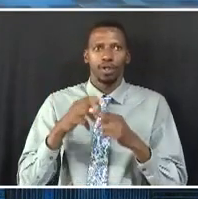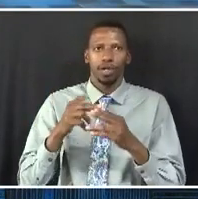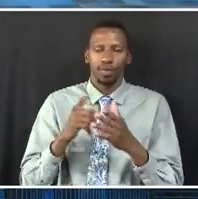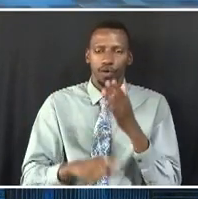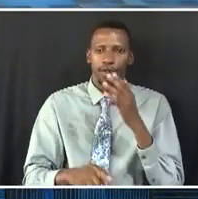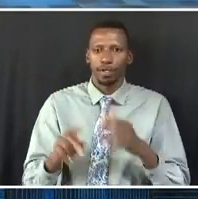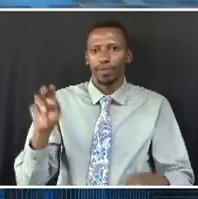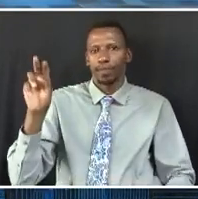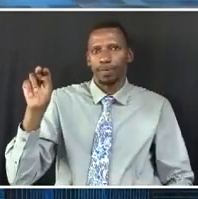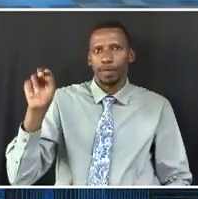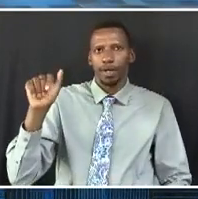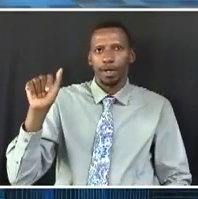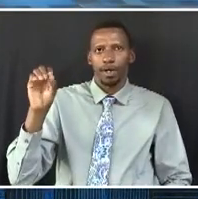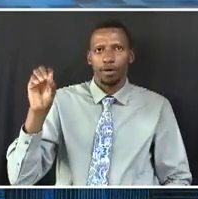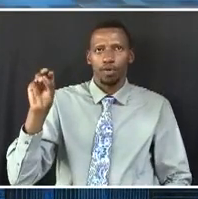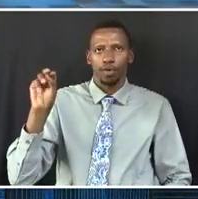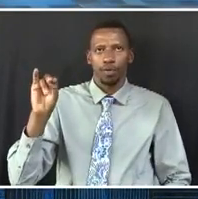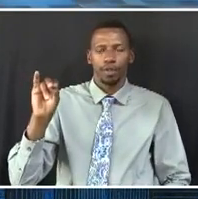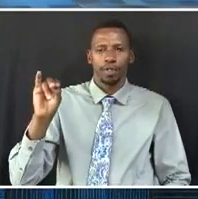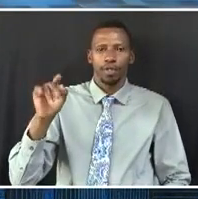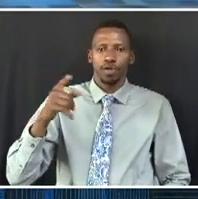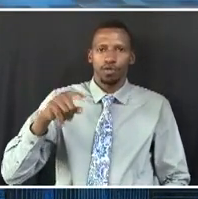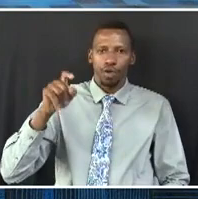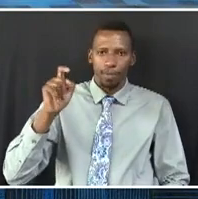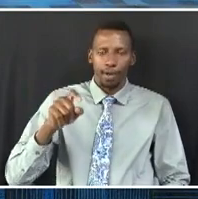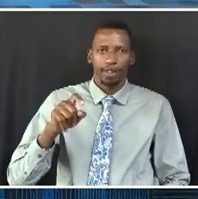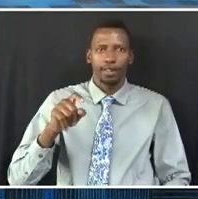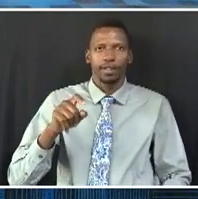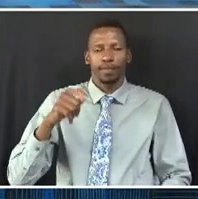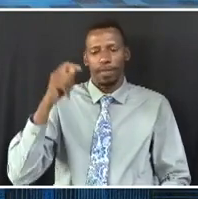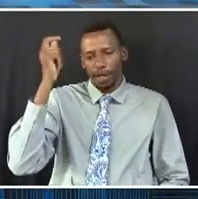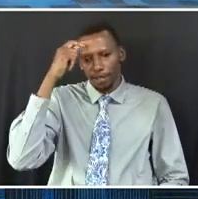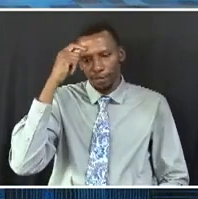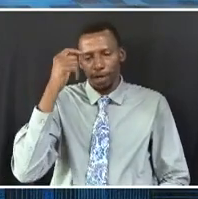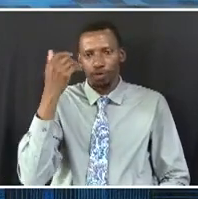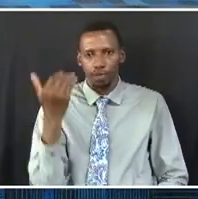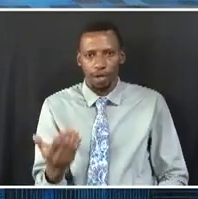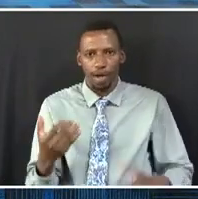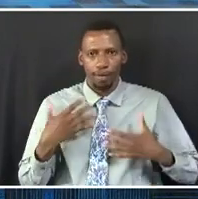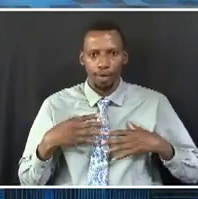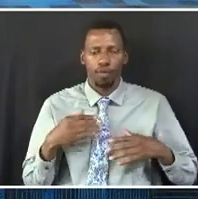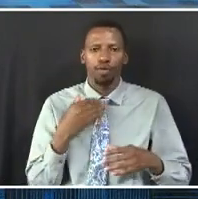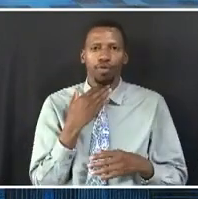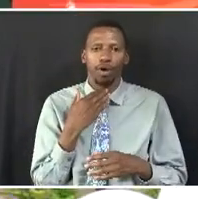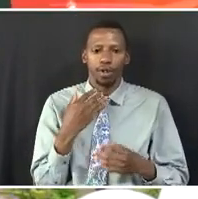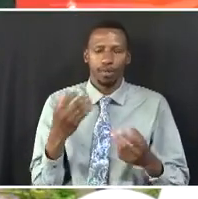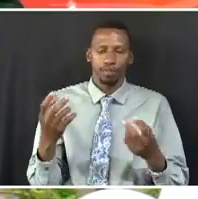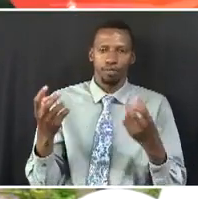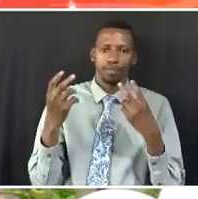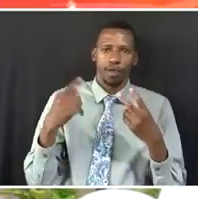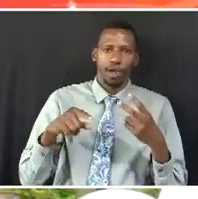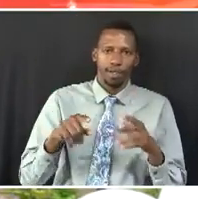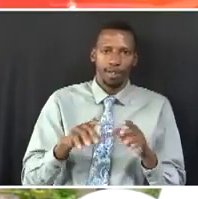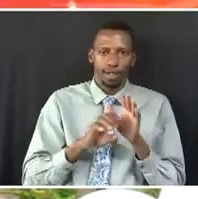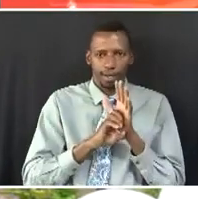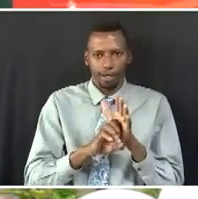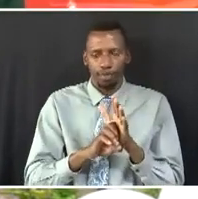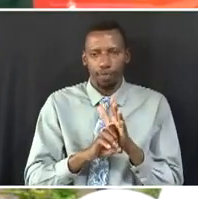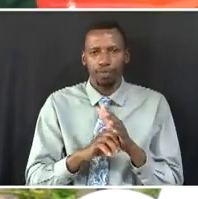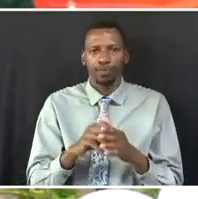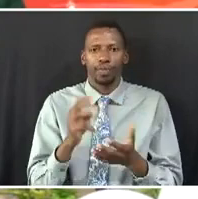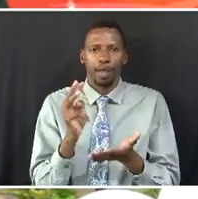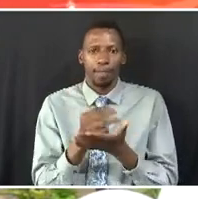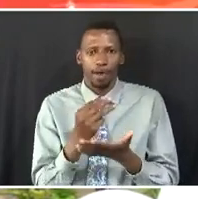Naomi. We need to be such an inspiration that young people can want to look to us for an example. In Matthew